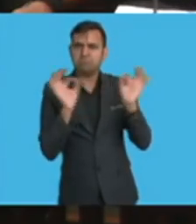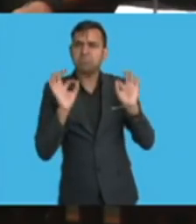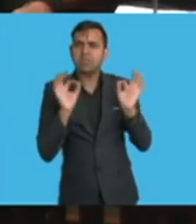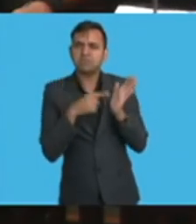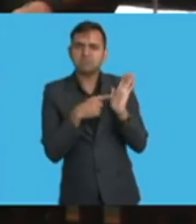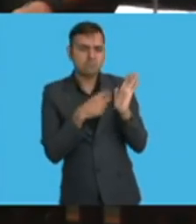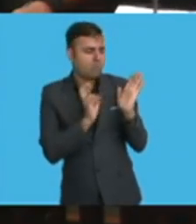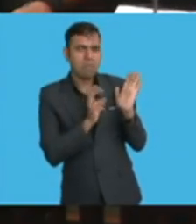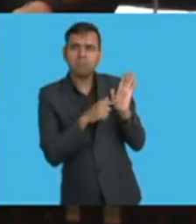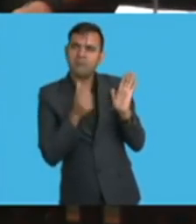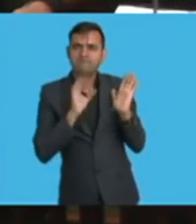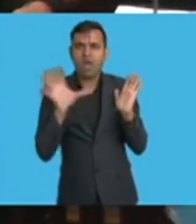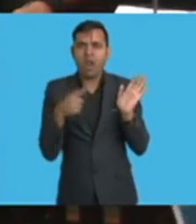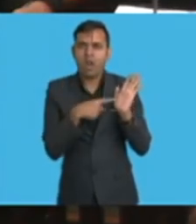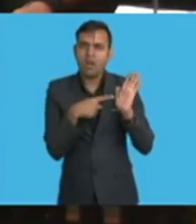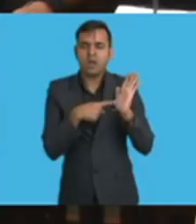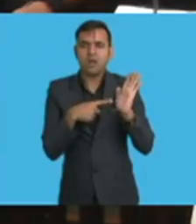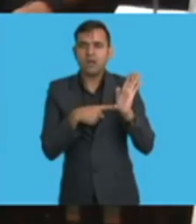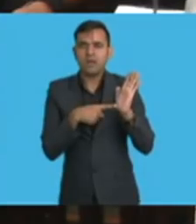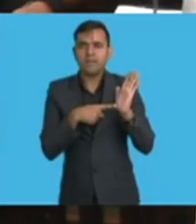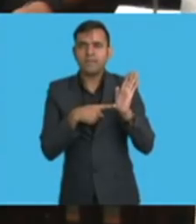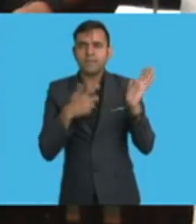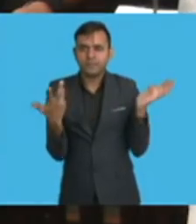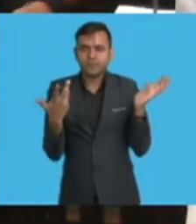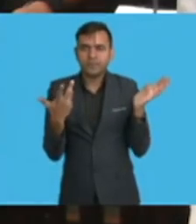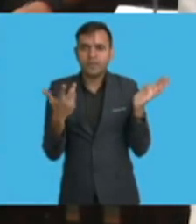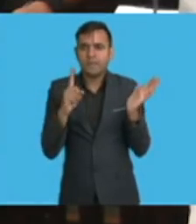And what I believe, Madam Speaker,